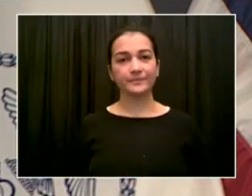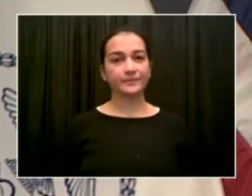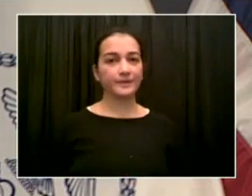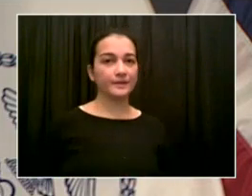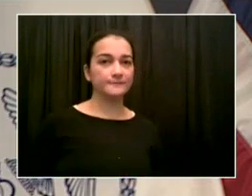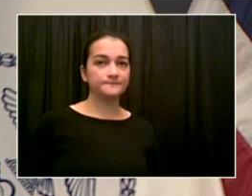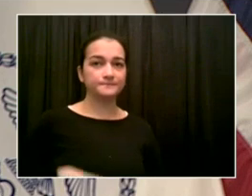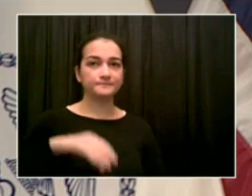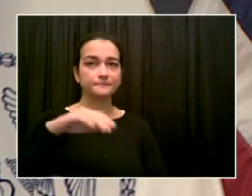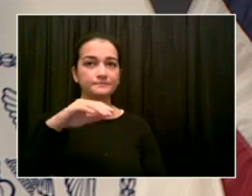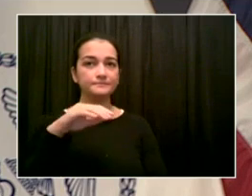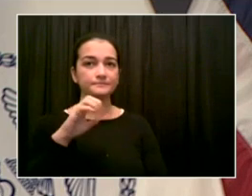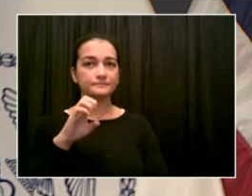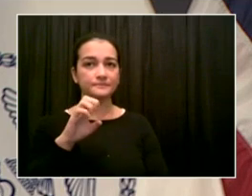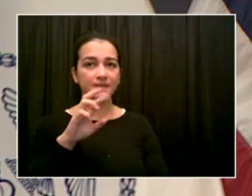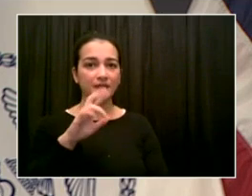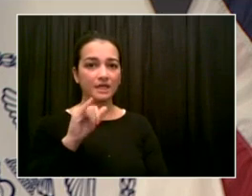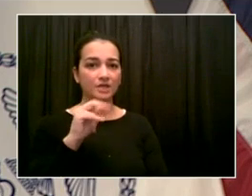Politico.